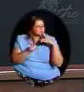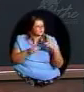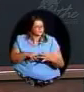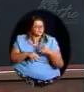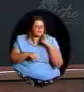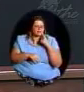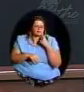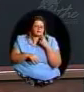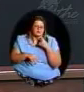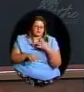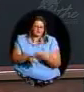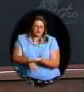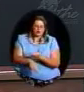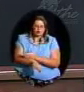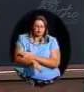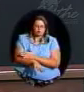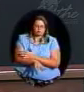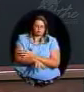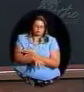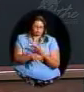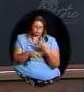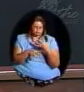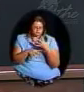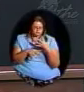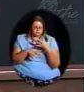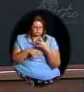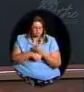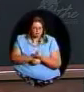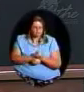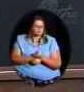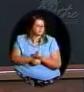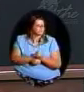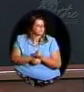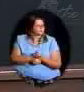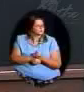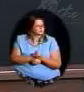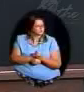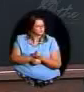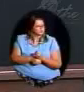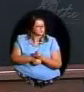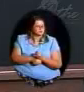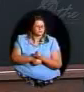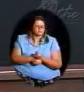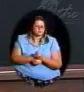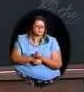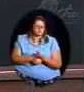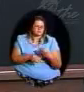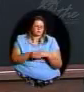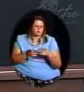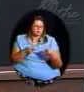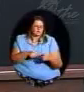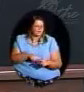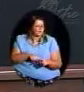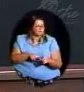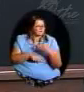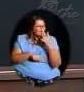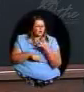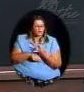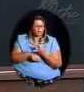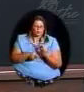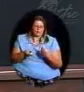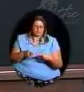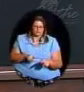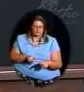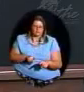improves confidence and the credibility of the community and our parents in what we're doing and why we're doing what we're